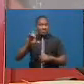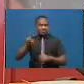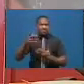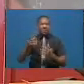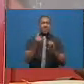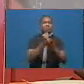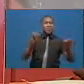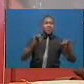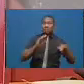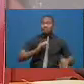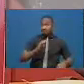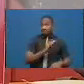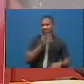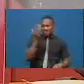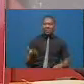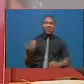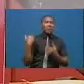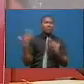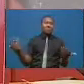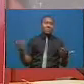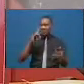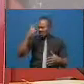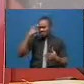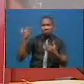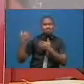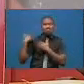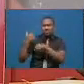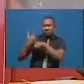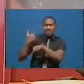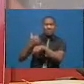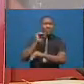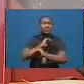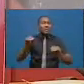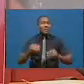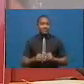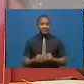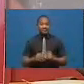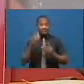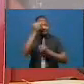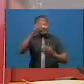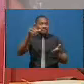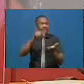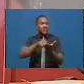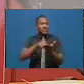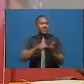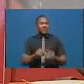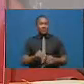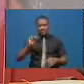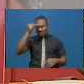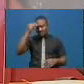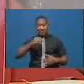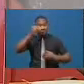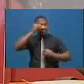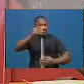an independent body. Thus, the government has no hand in their decisions. Briefing the media at the Presidency, the Minister